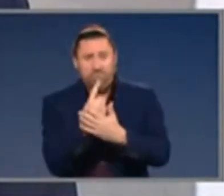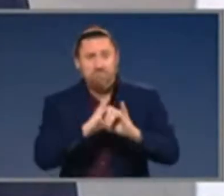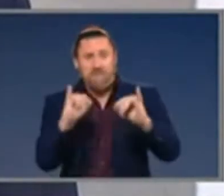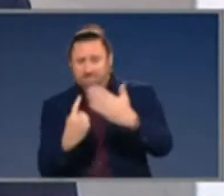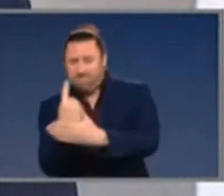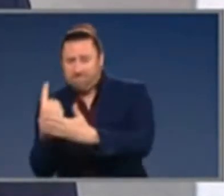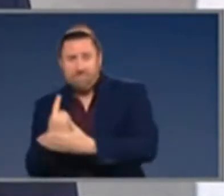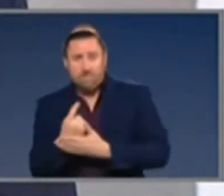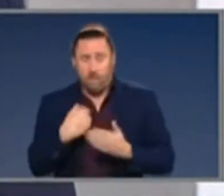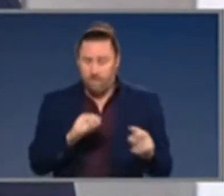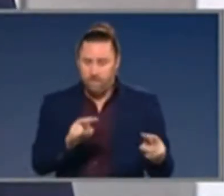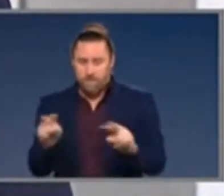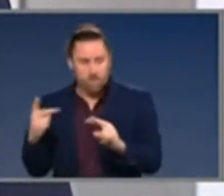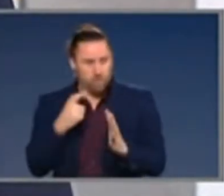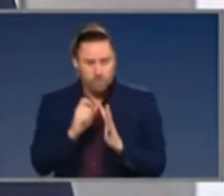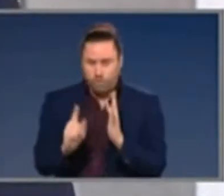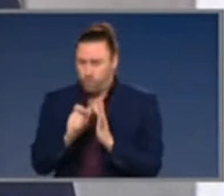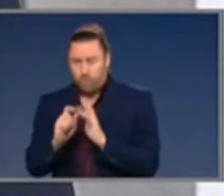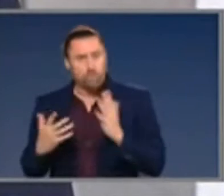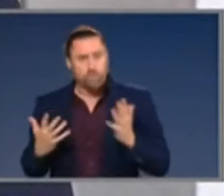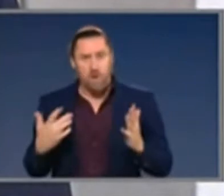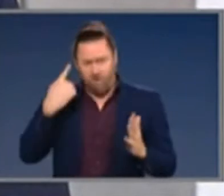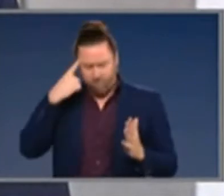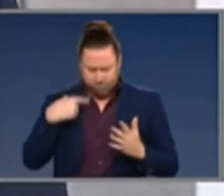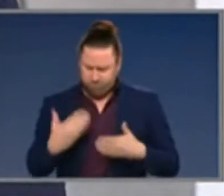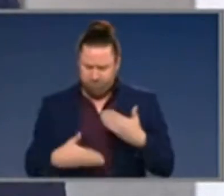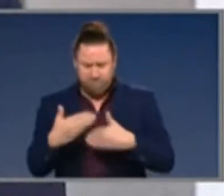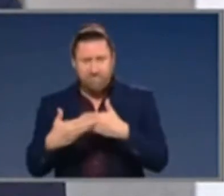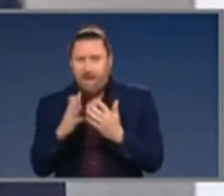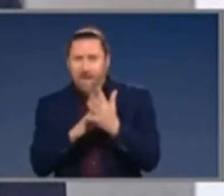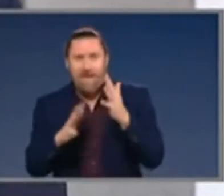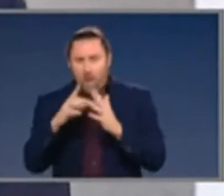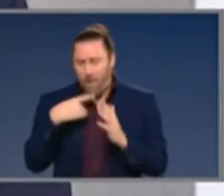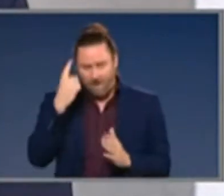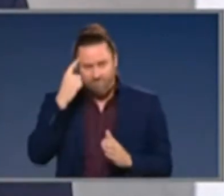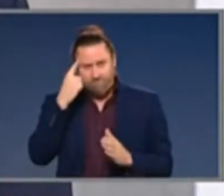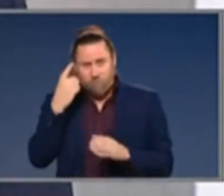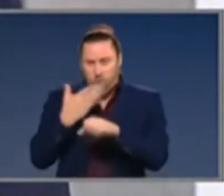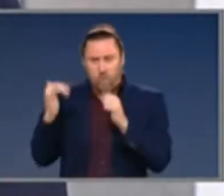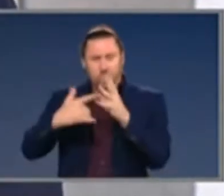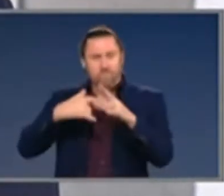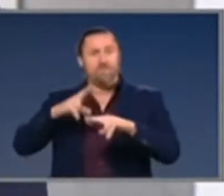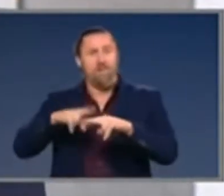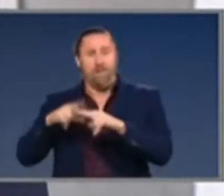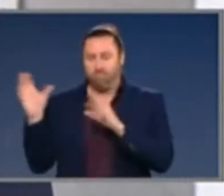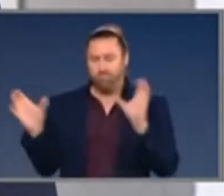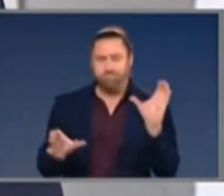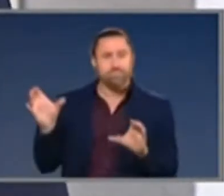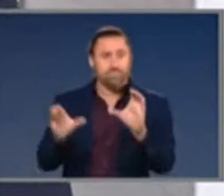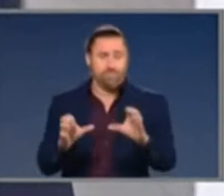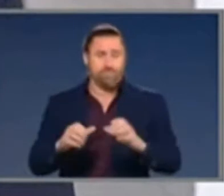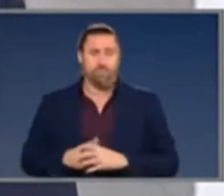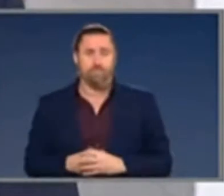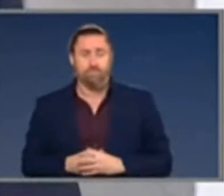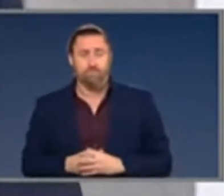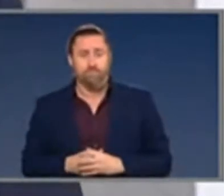been important in those cases to move as quickly as we can to get workforces into those places. Those workforces have been